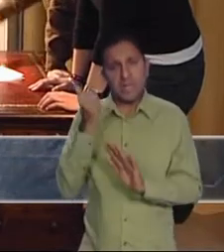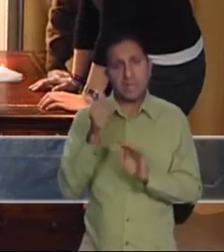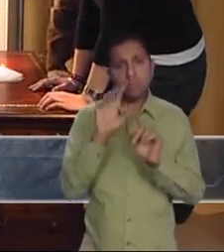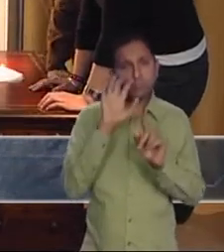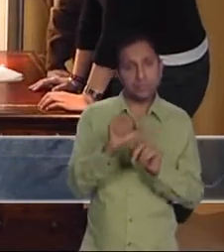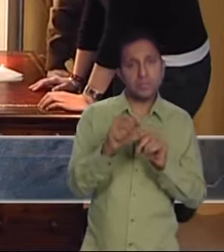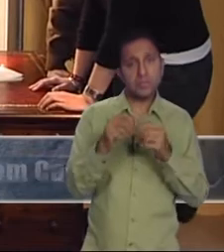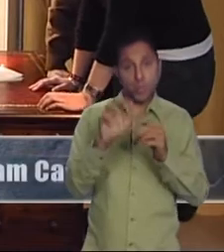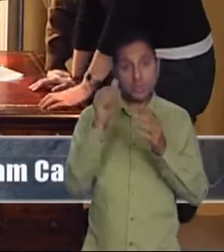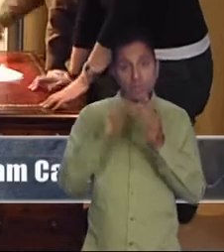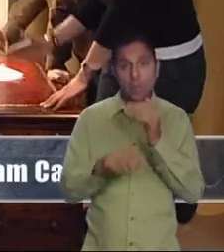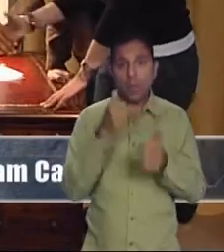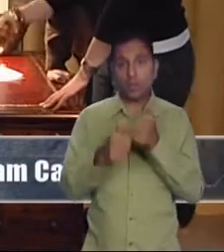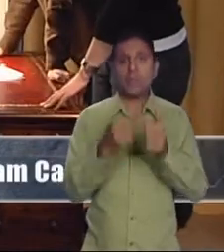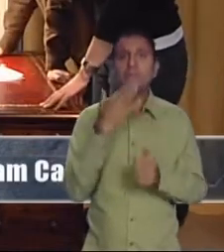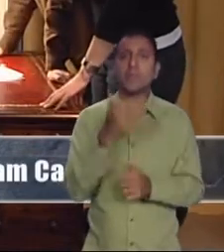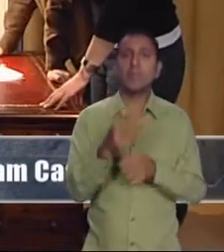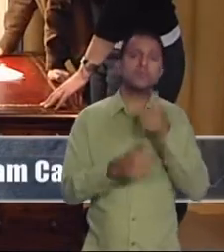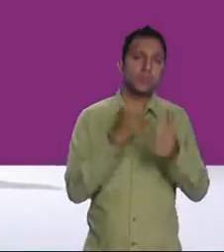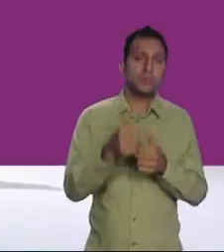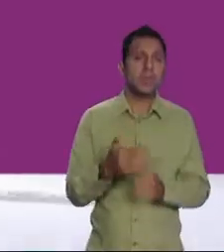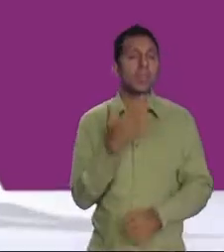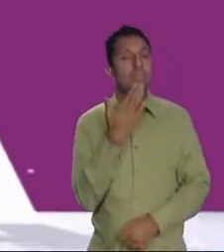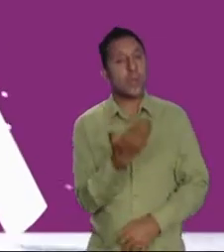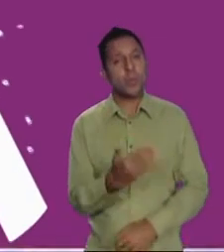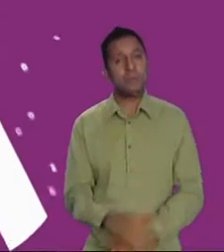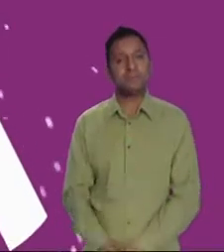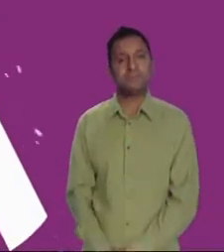done. Thank you very much. Congratulations. Enjoyed it.